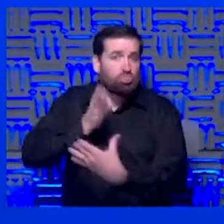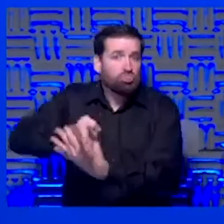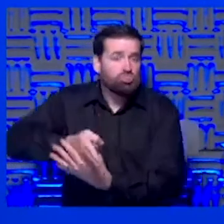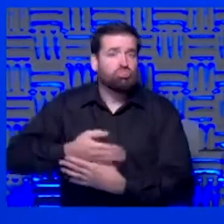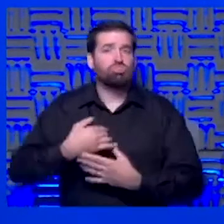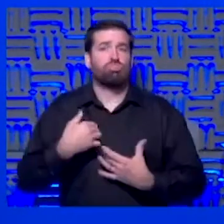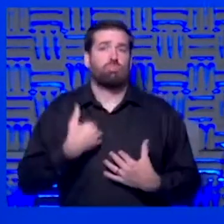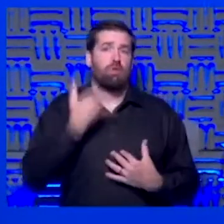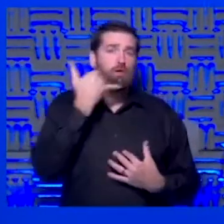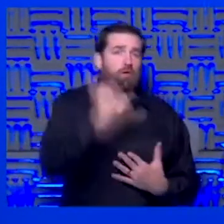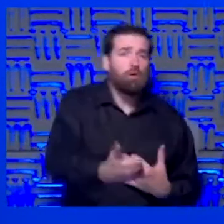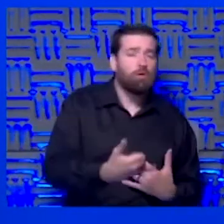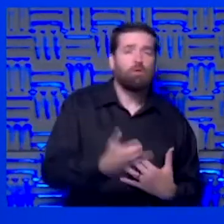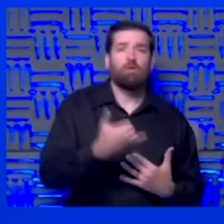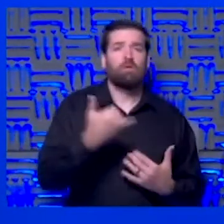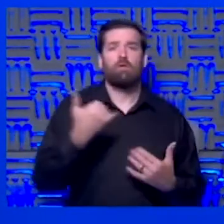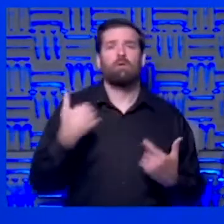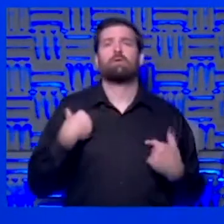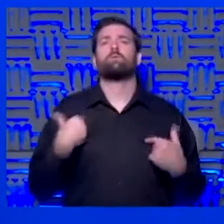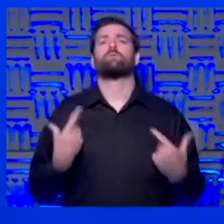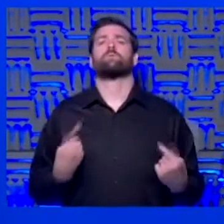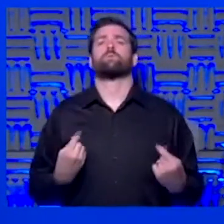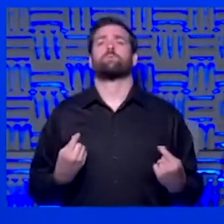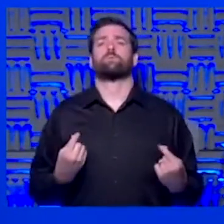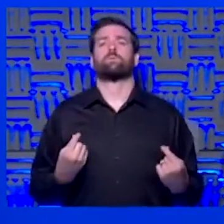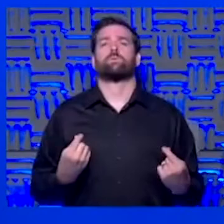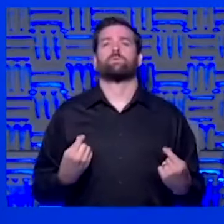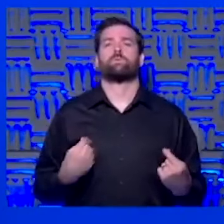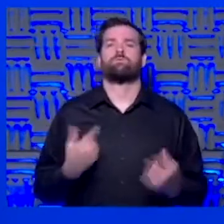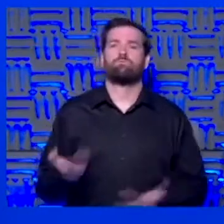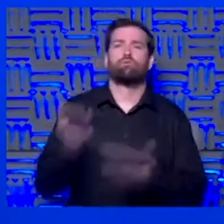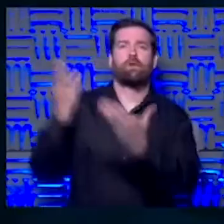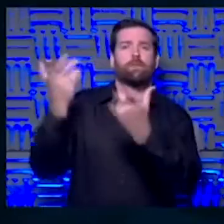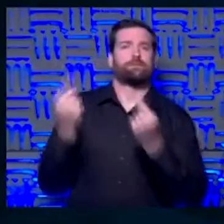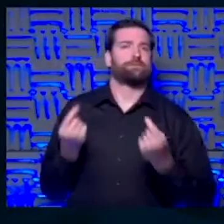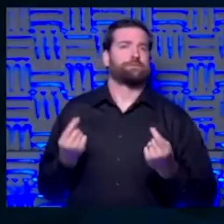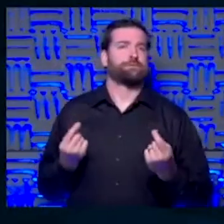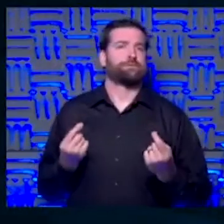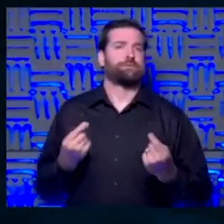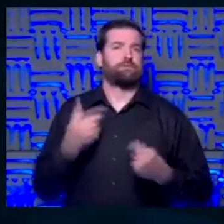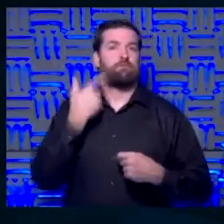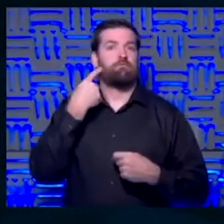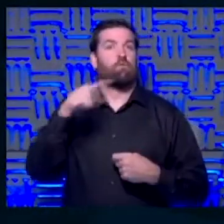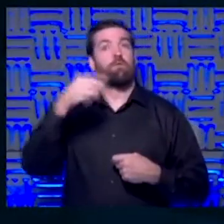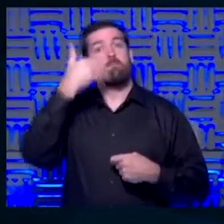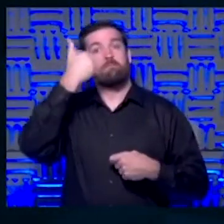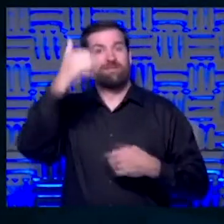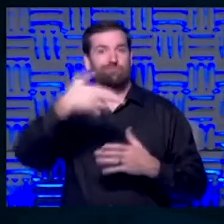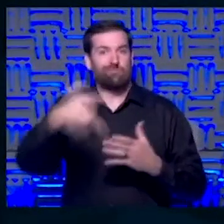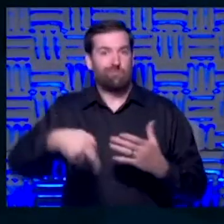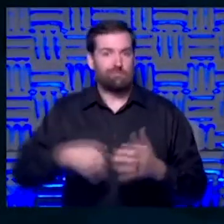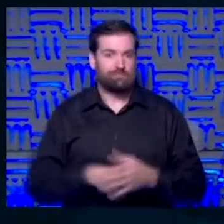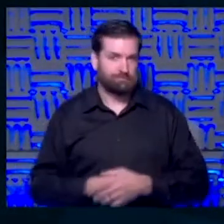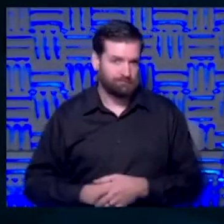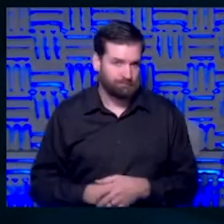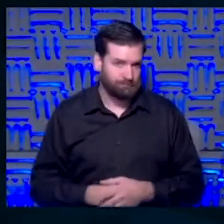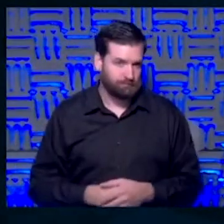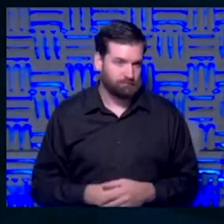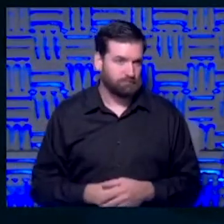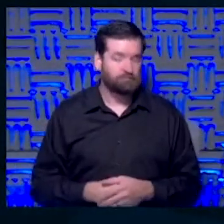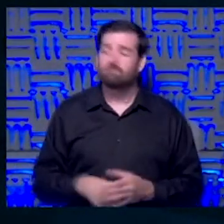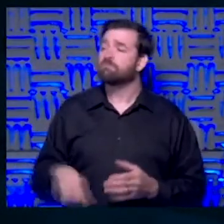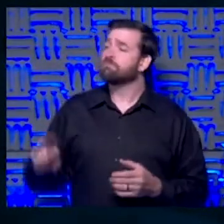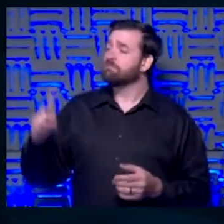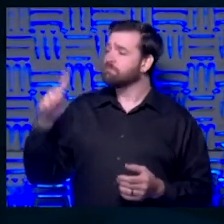a phone call? What are the steps? What are you recommending to get the best result? Well, I